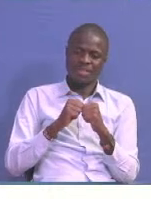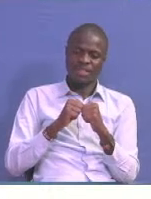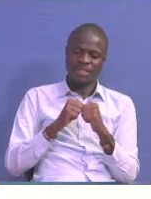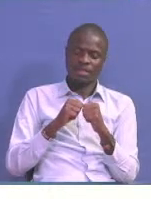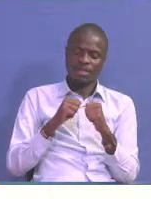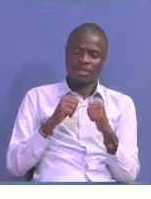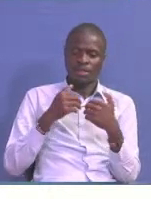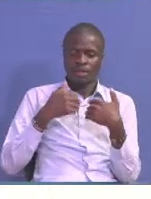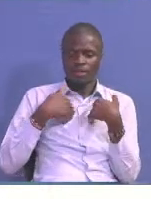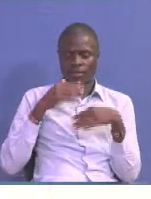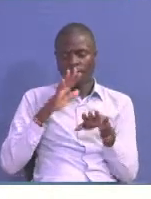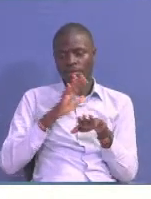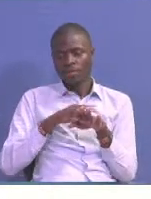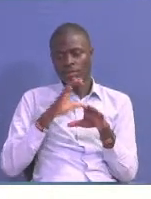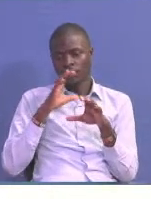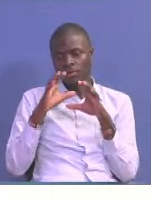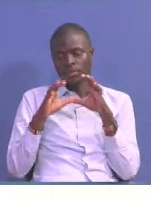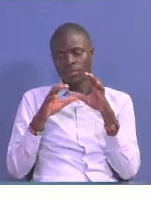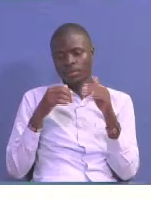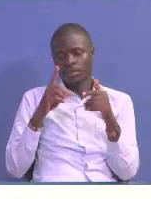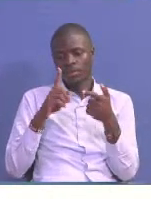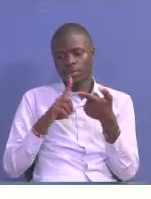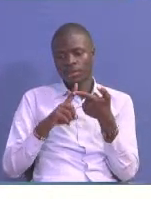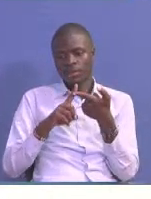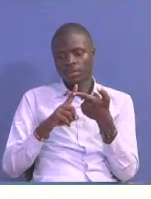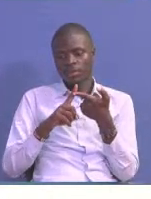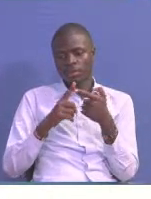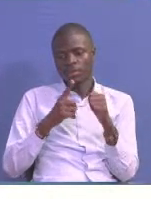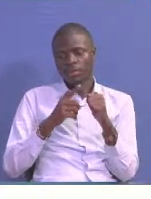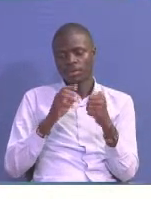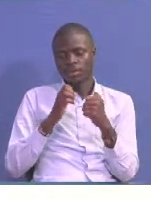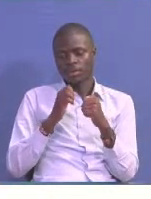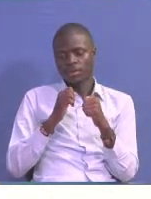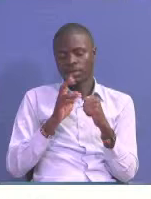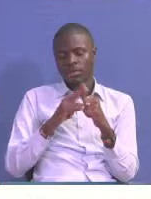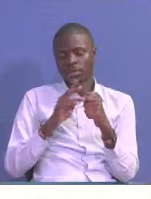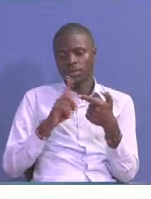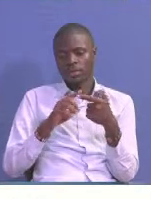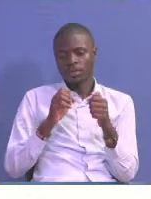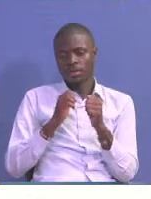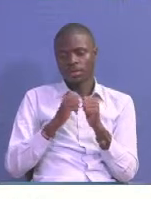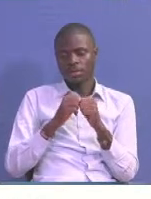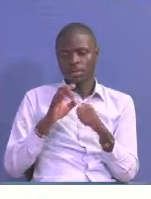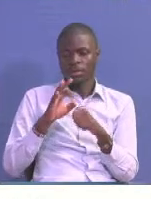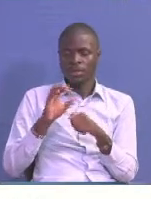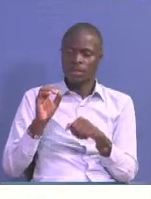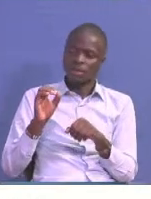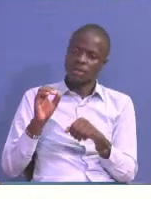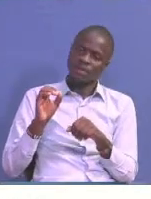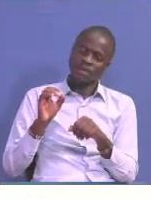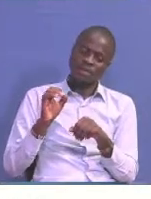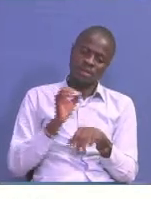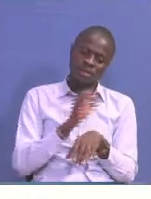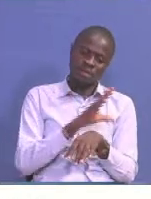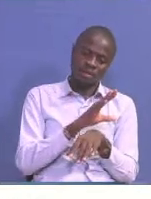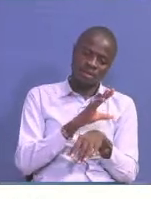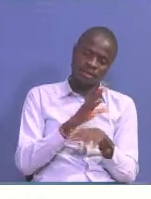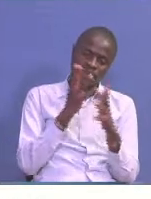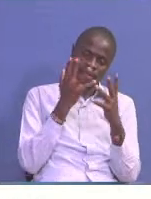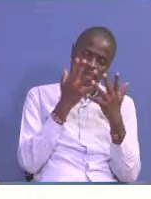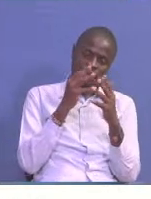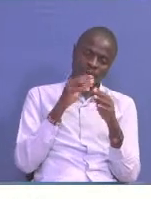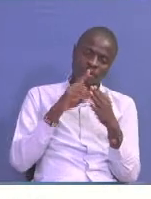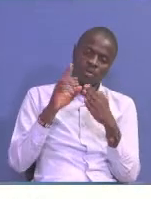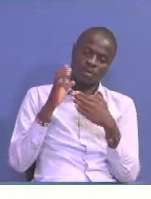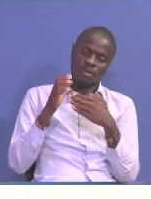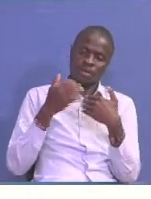good conversations and interviews. News at 9 coming to you from 9 to around 10 or 10:30 in the PM. Crossing over to the